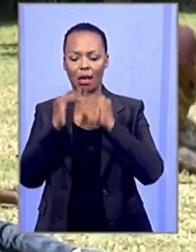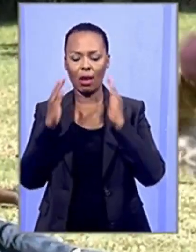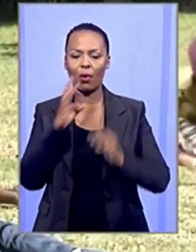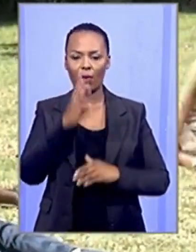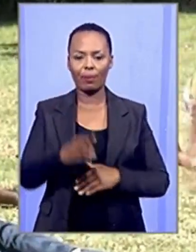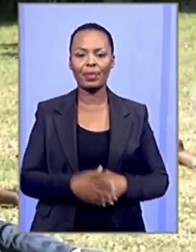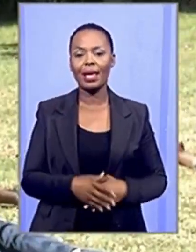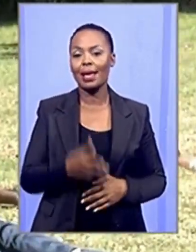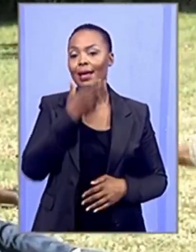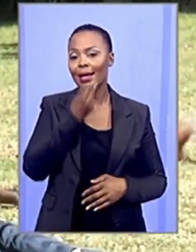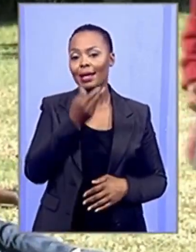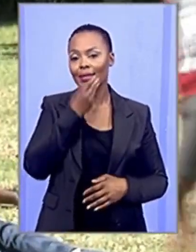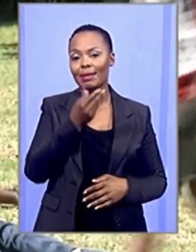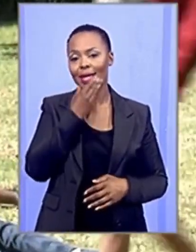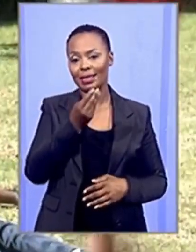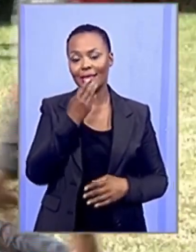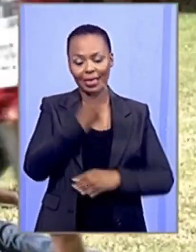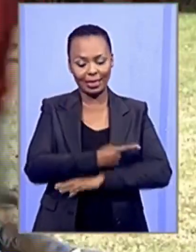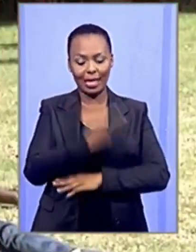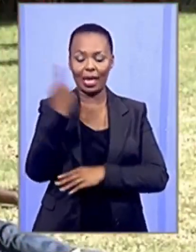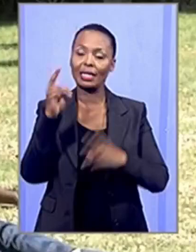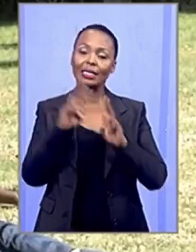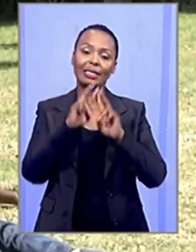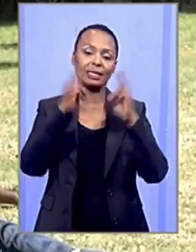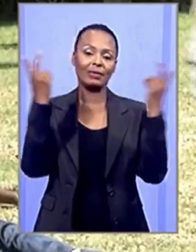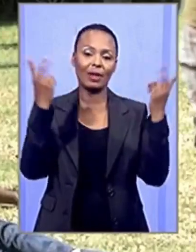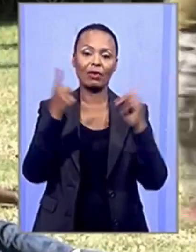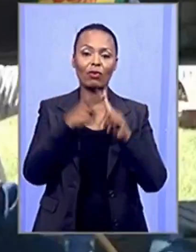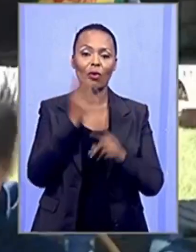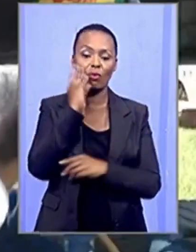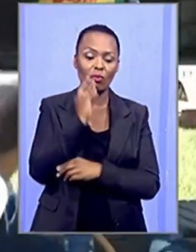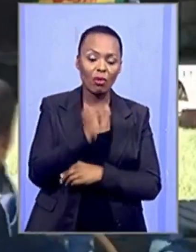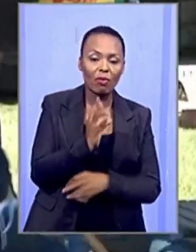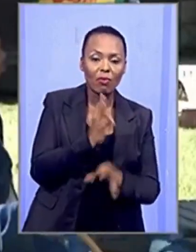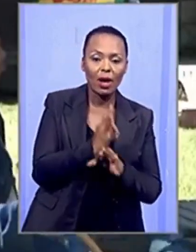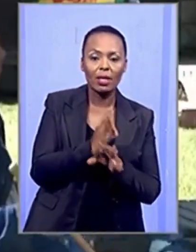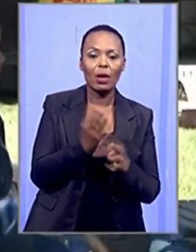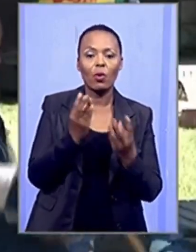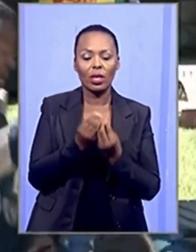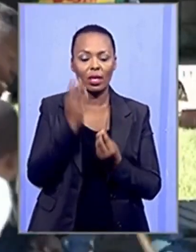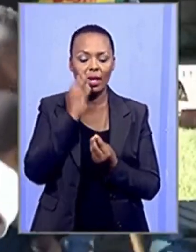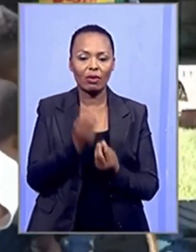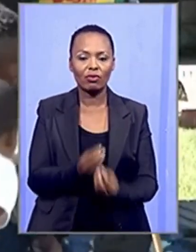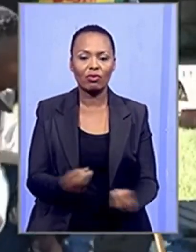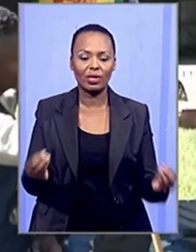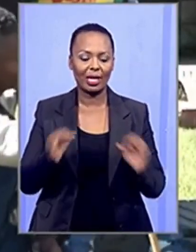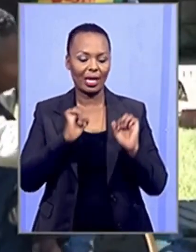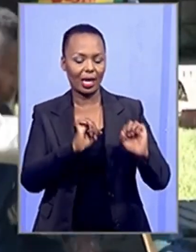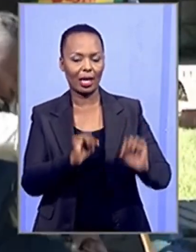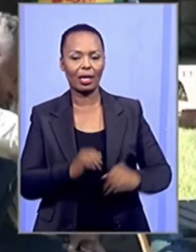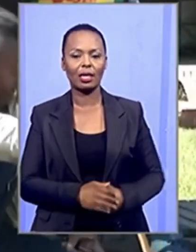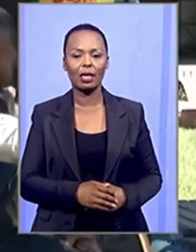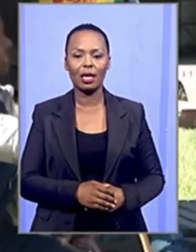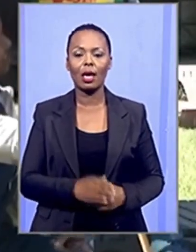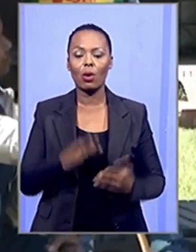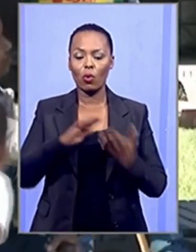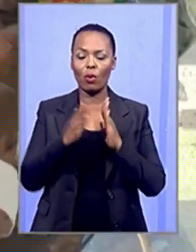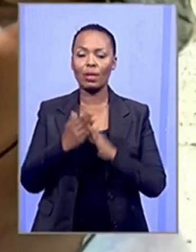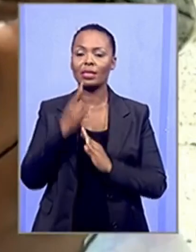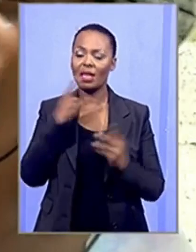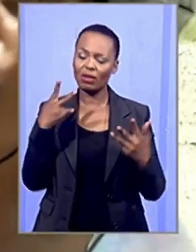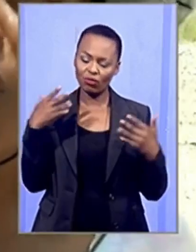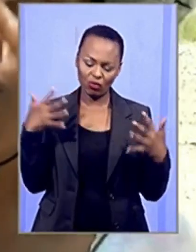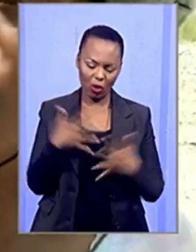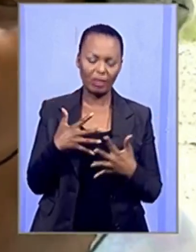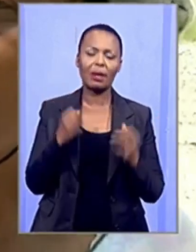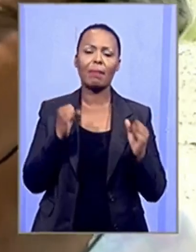le tlo fapana le matšatši a mangwe go rakgolo le ditlogelwana tša gage. Badudi ba sa tšhošitšwe ke seo se ba hlagetšego.